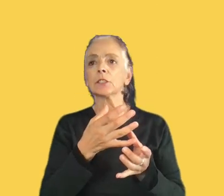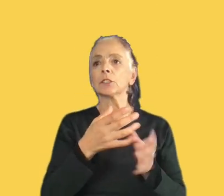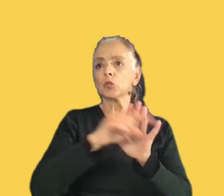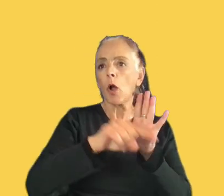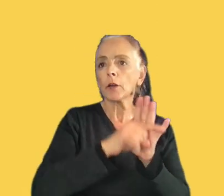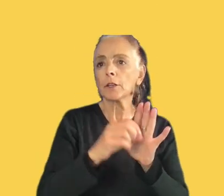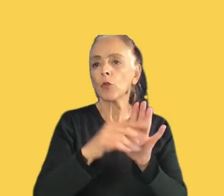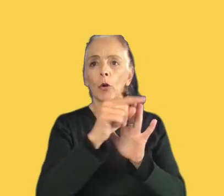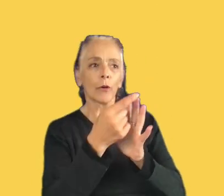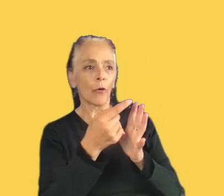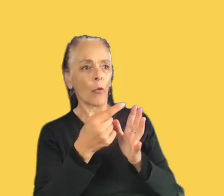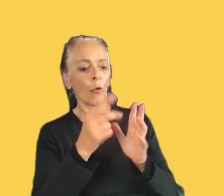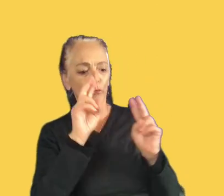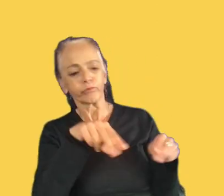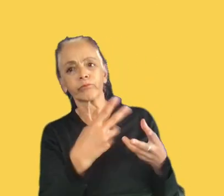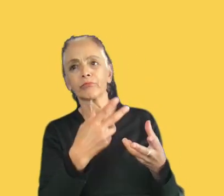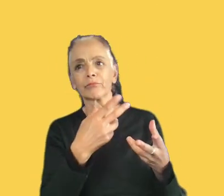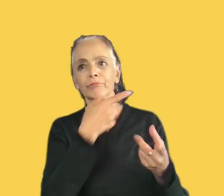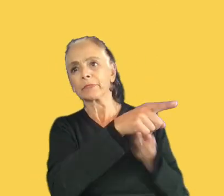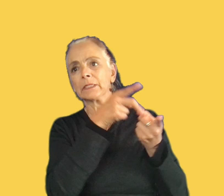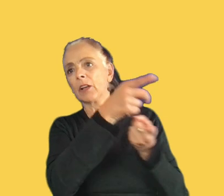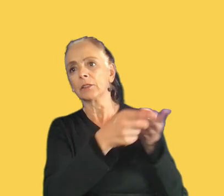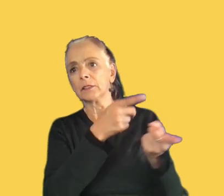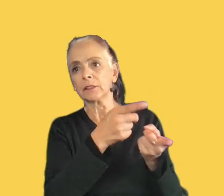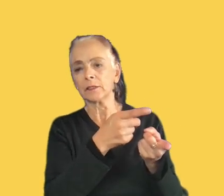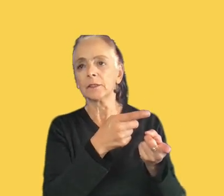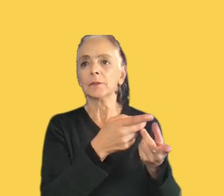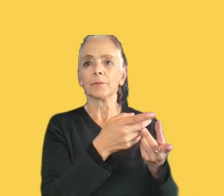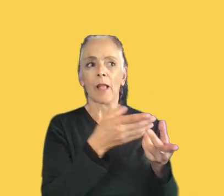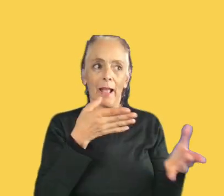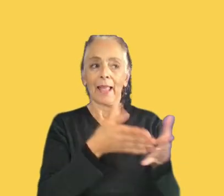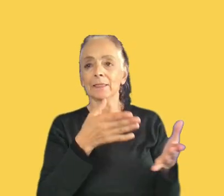negative slights and insults at the expense of marginalized groups.